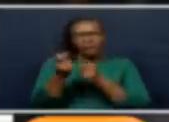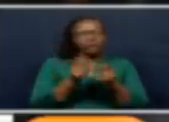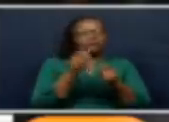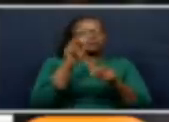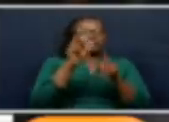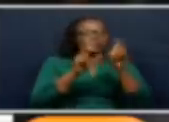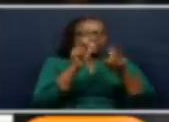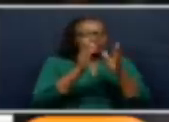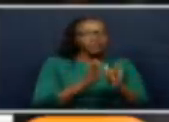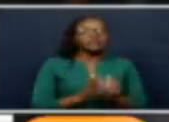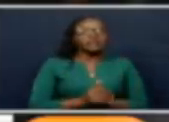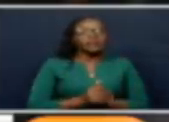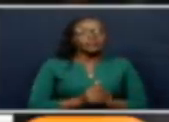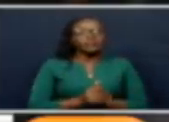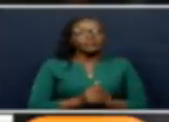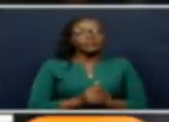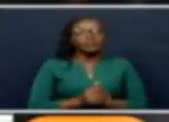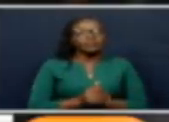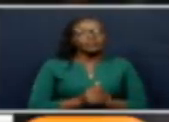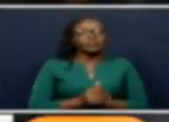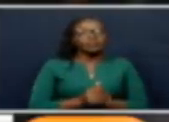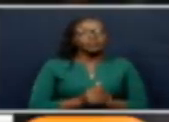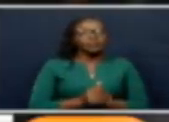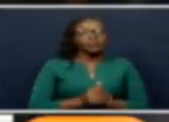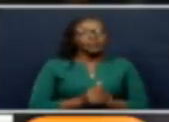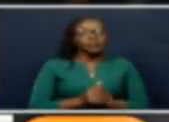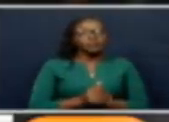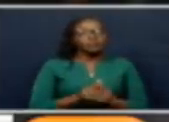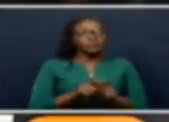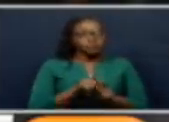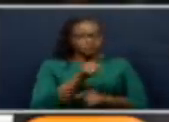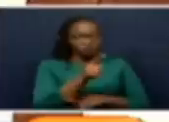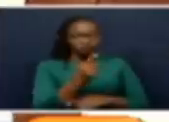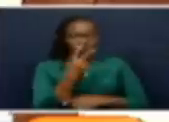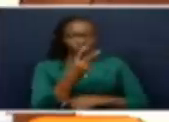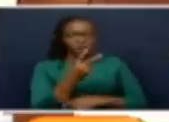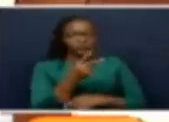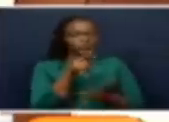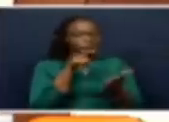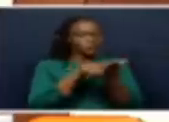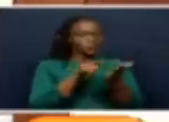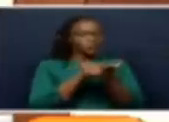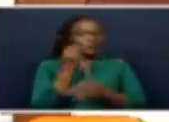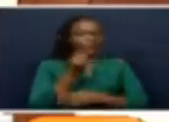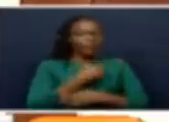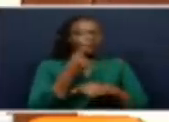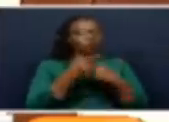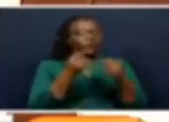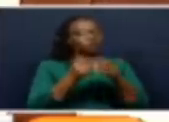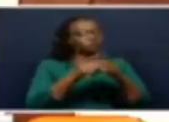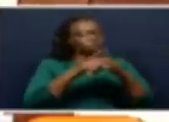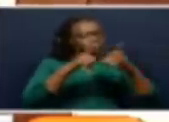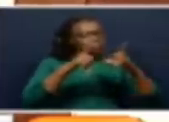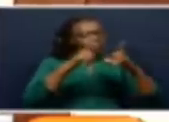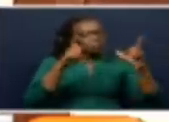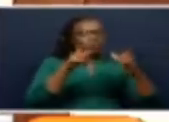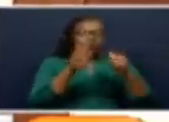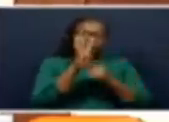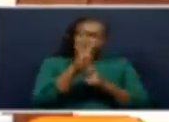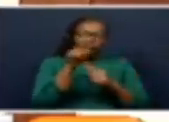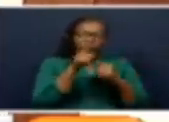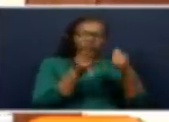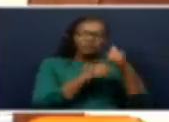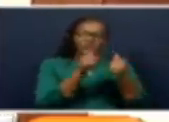is and what that we is what we need. Correct. Yeah. You can see how our debt is swelling. It's climbing. 4.6 trillion. Can you imagine?